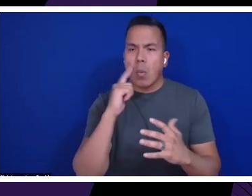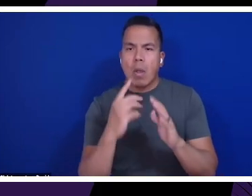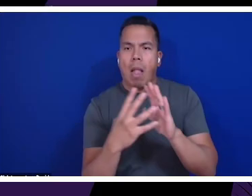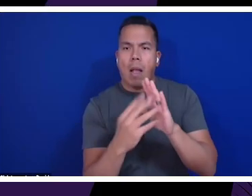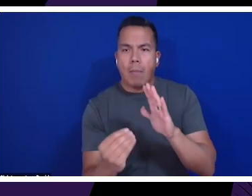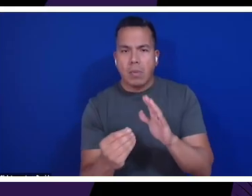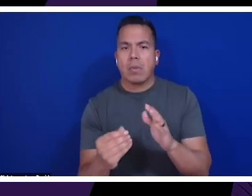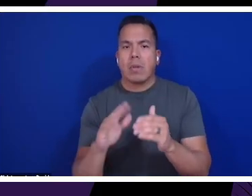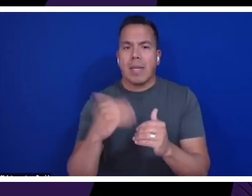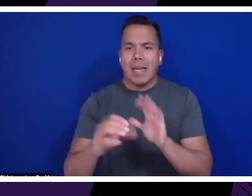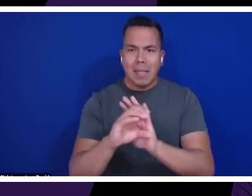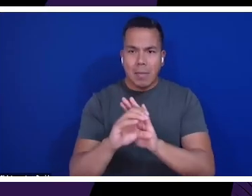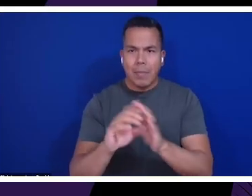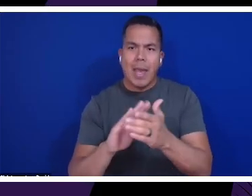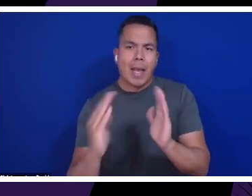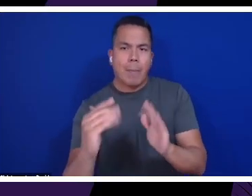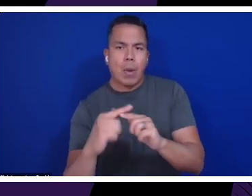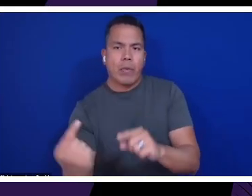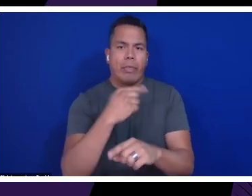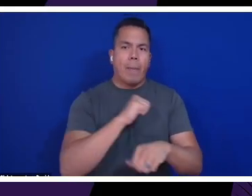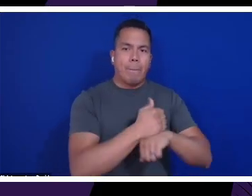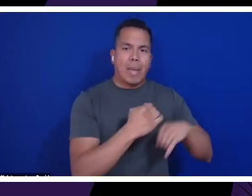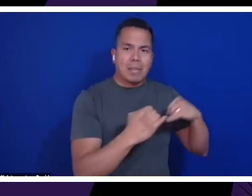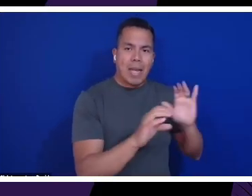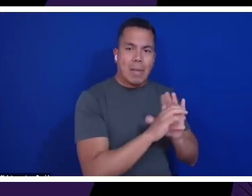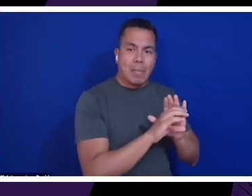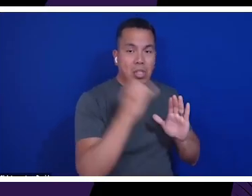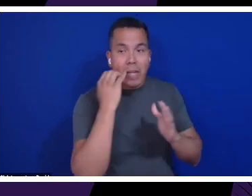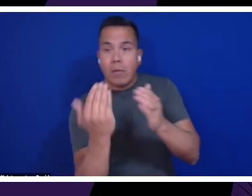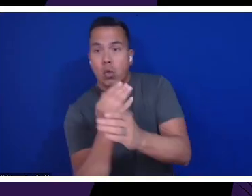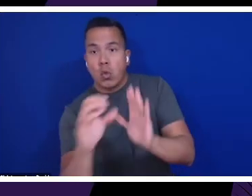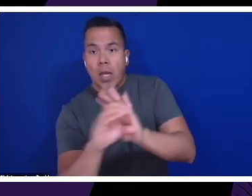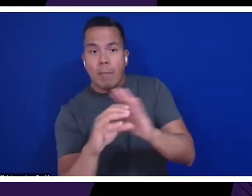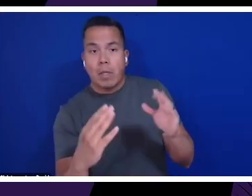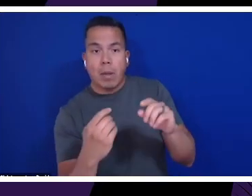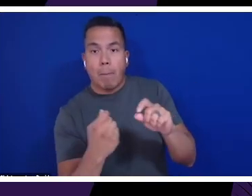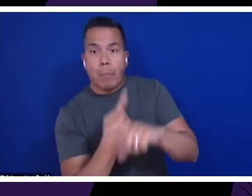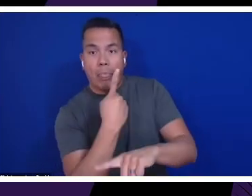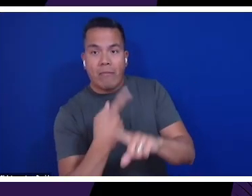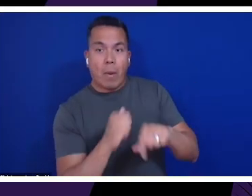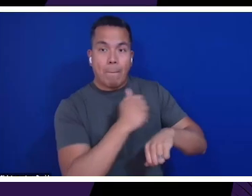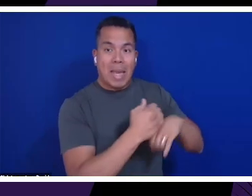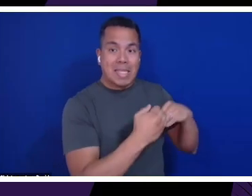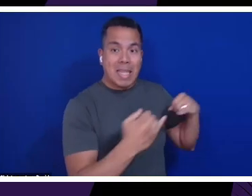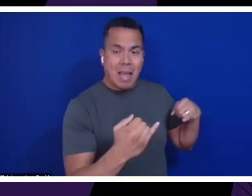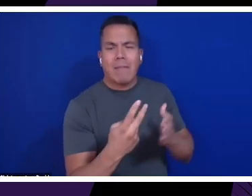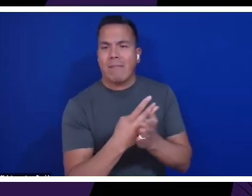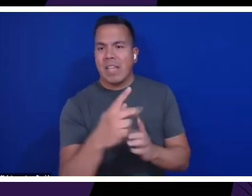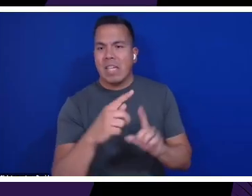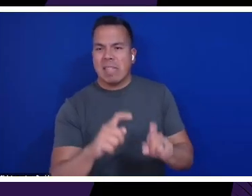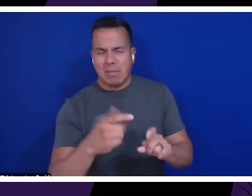with the baseline image. If the new image deviates from the baseline, the test is failed, and you know something has changed